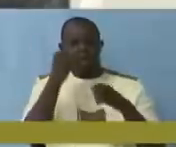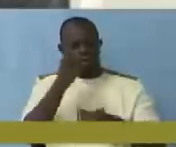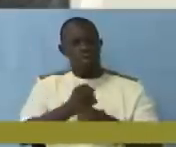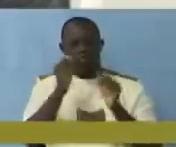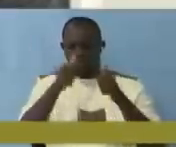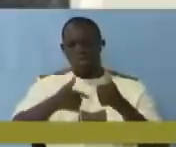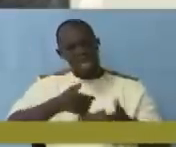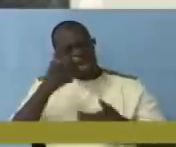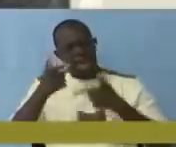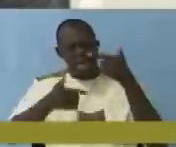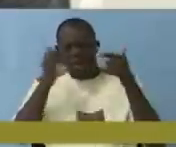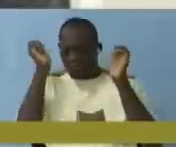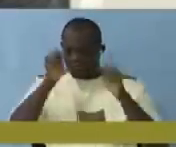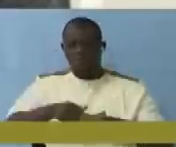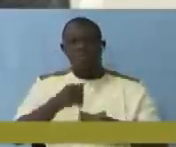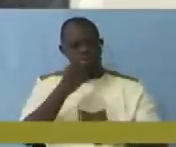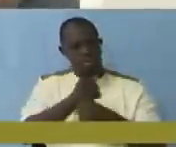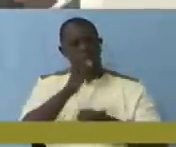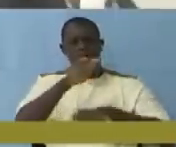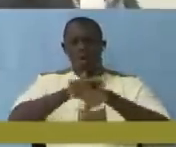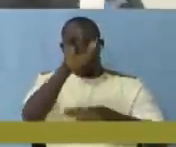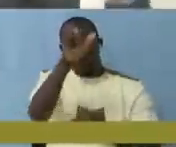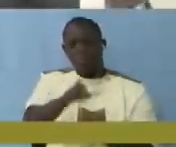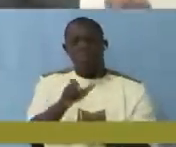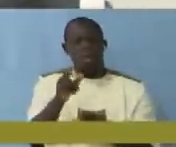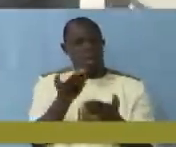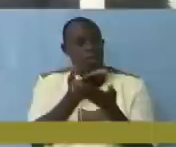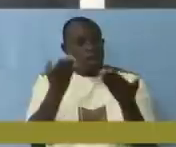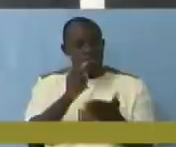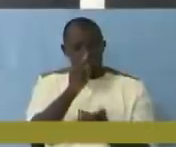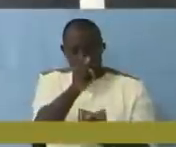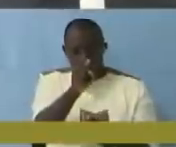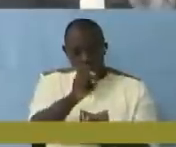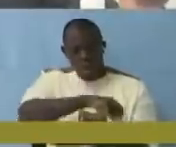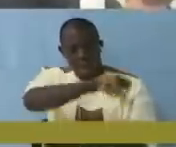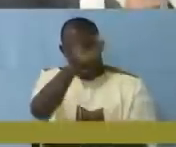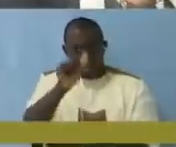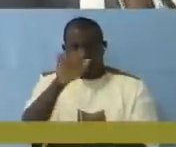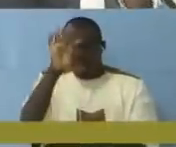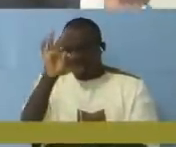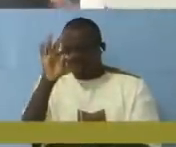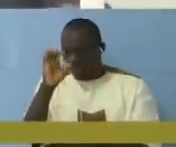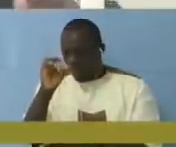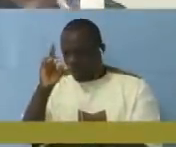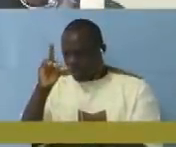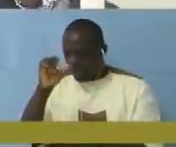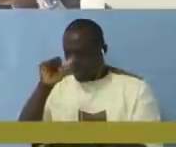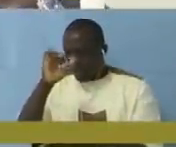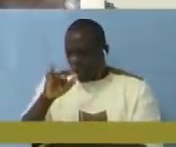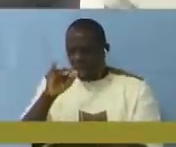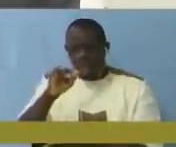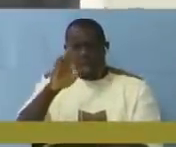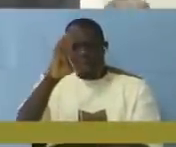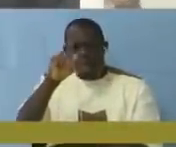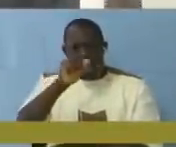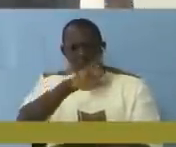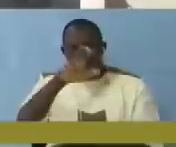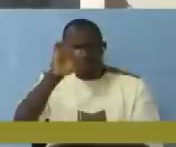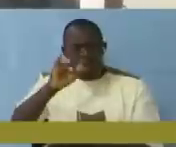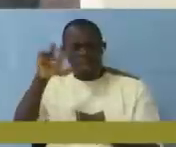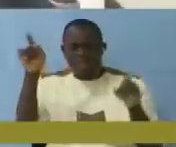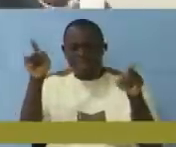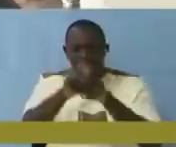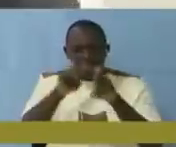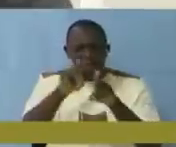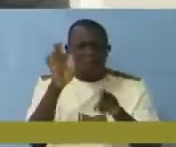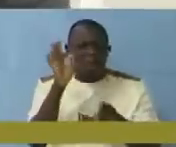is laughable that you and Fodebari would give exactly the same answers using exactly the same